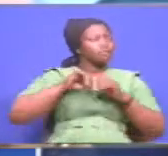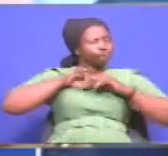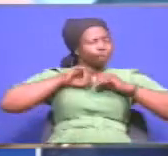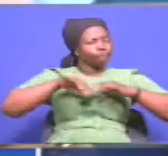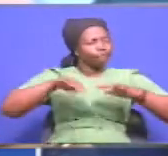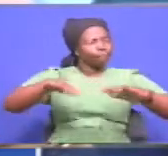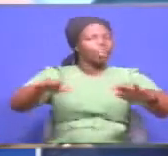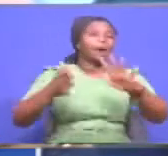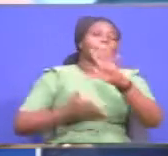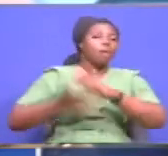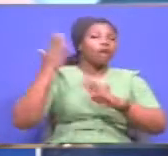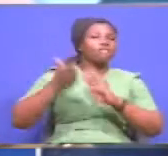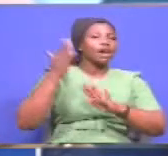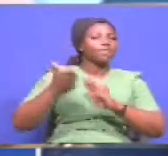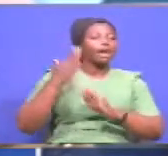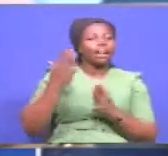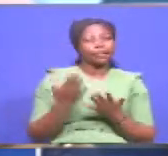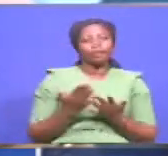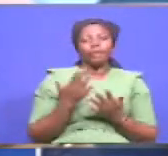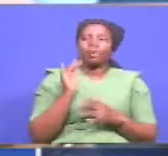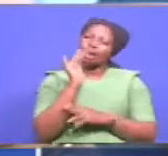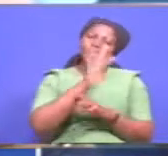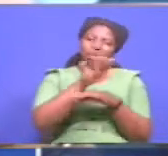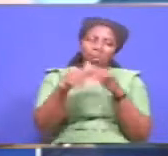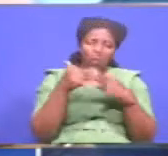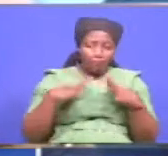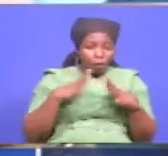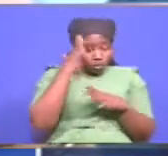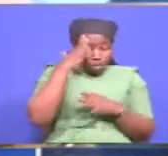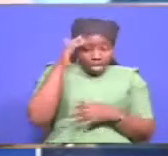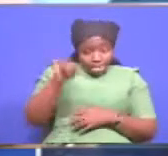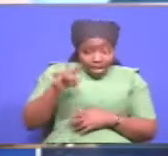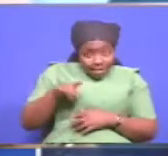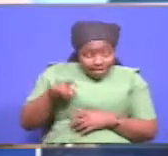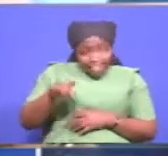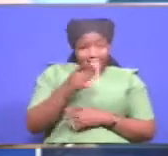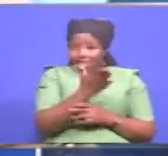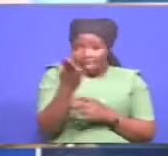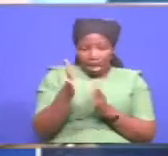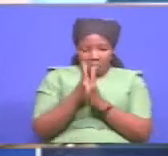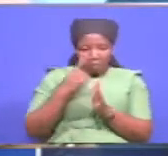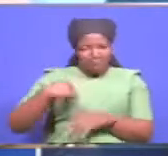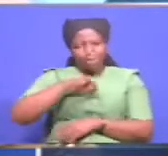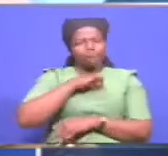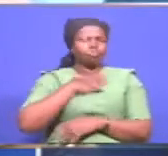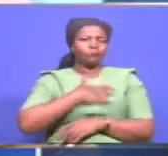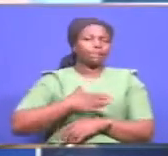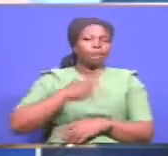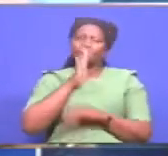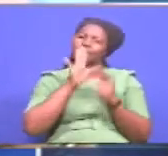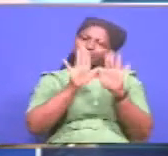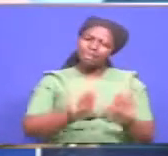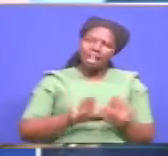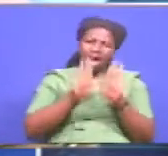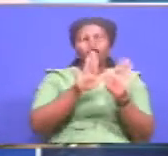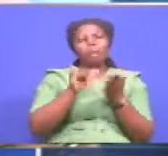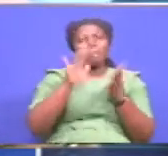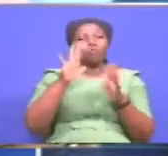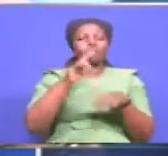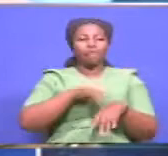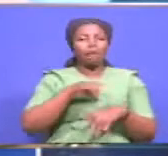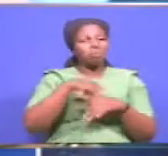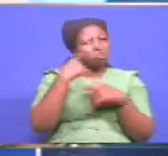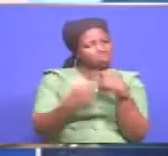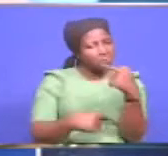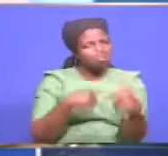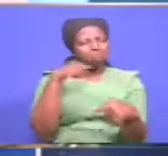transmissible. So we are urging all of us, having known that the variant is here with us, to keep that vigilance higher. And as we continue